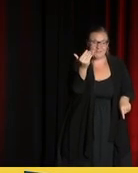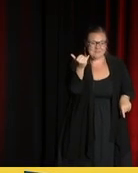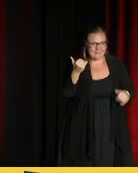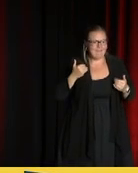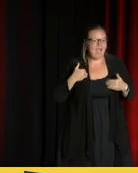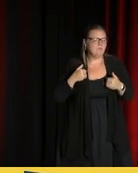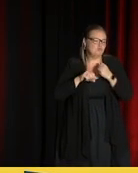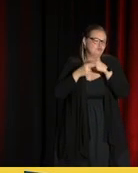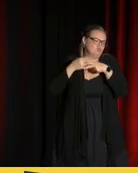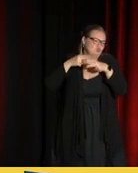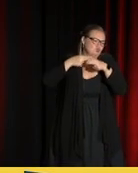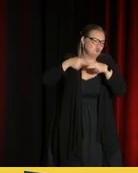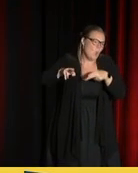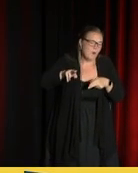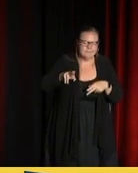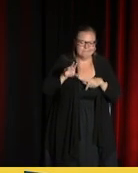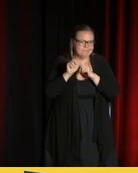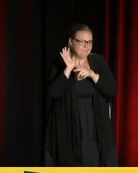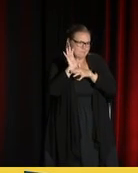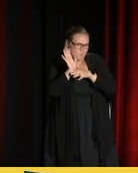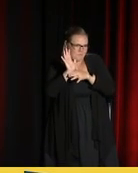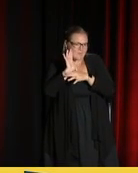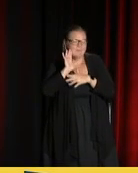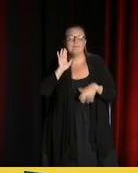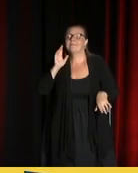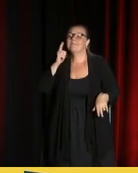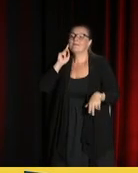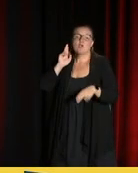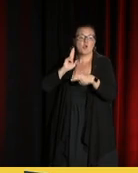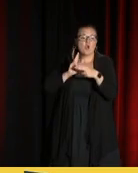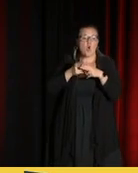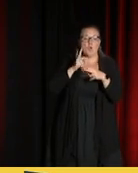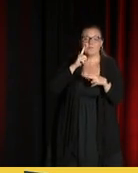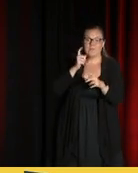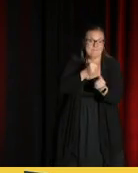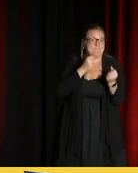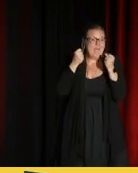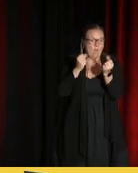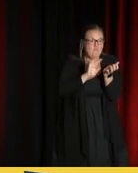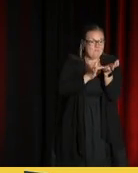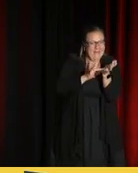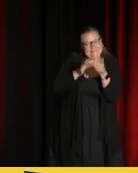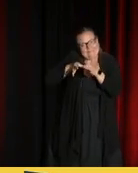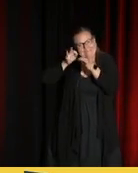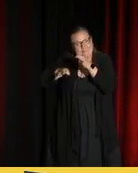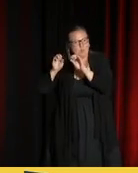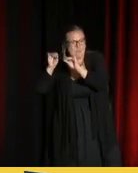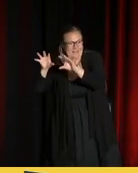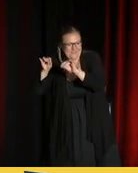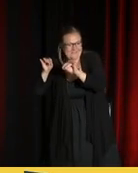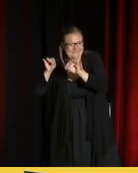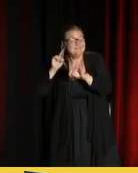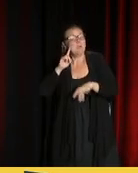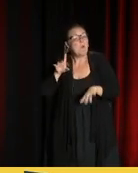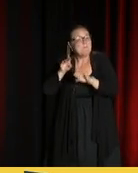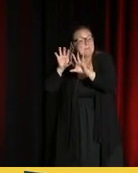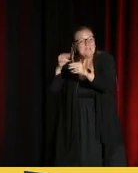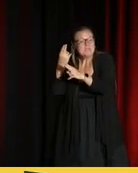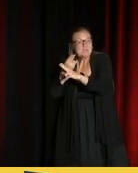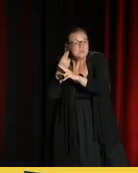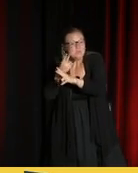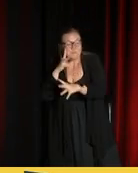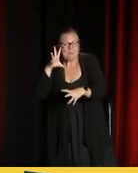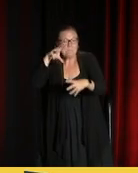short documentary called Powerful Medicine, Simply Magic, and it features some individuals who use magic as a part of their